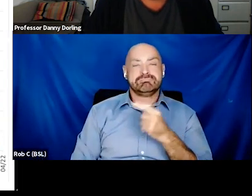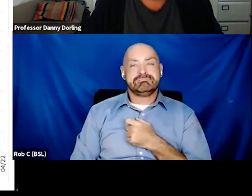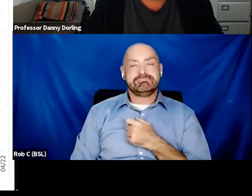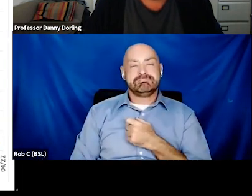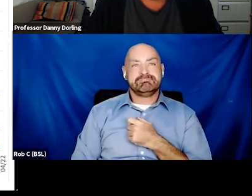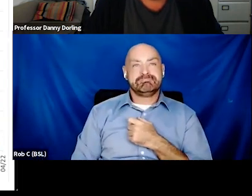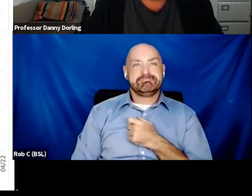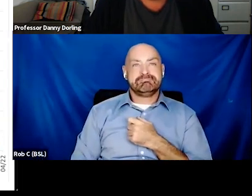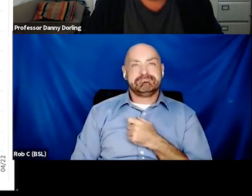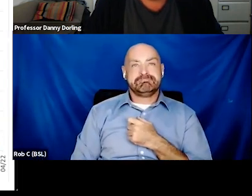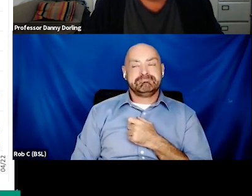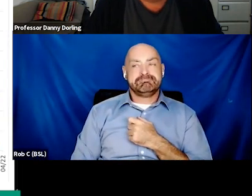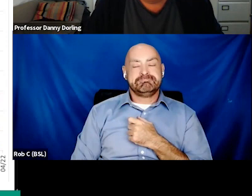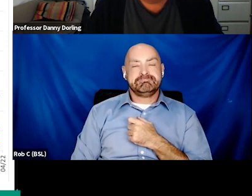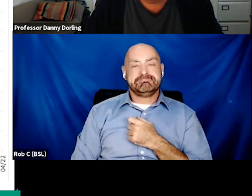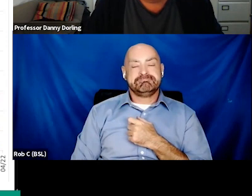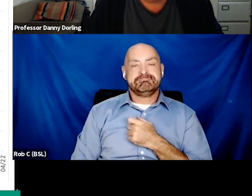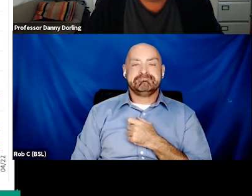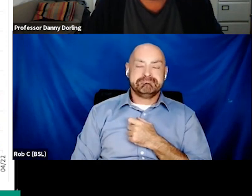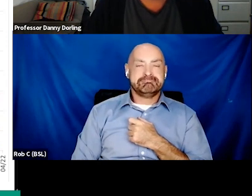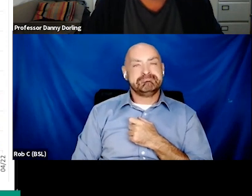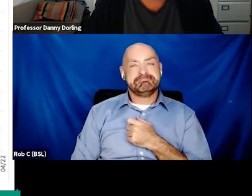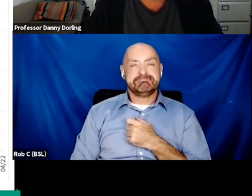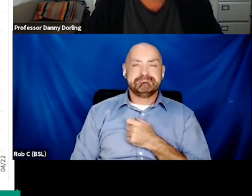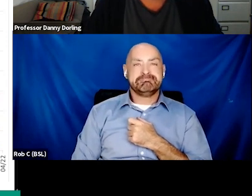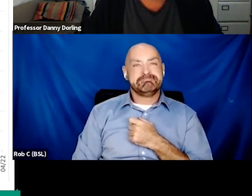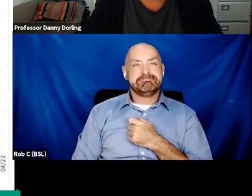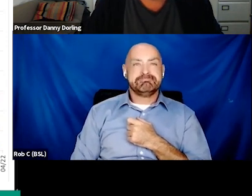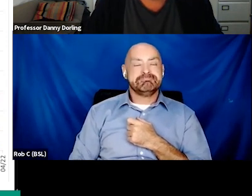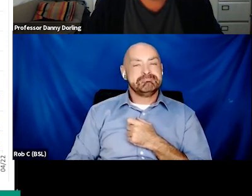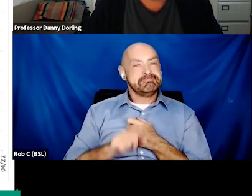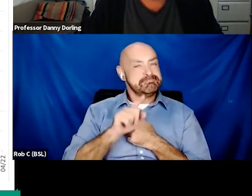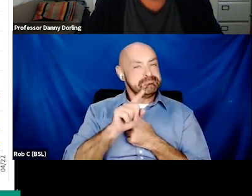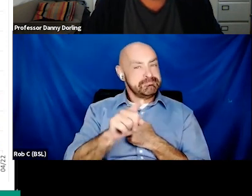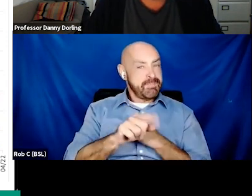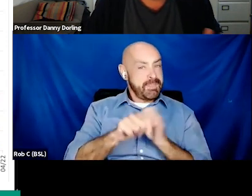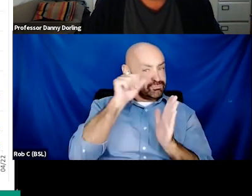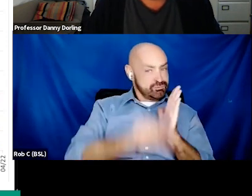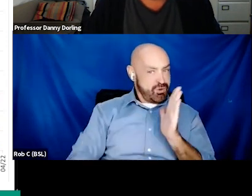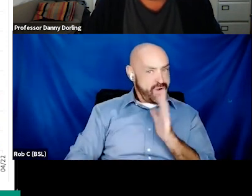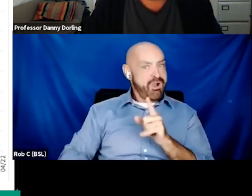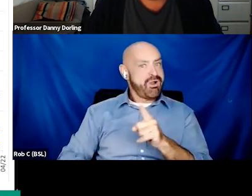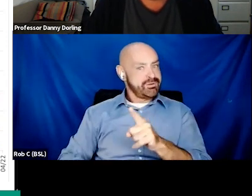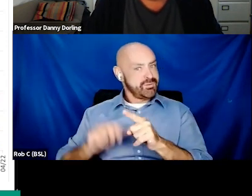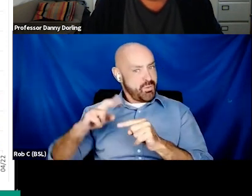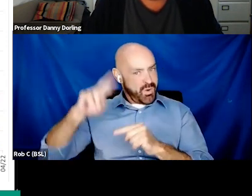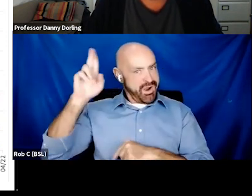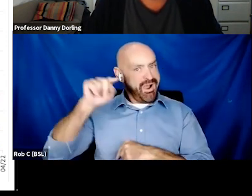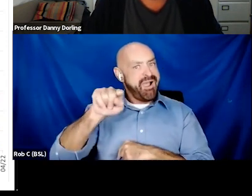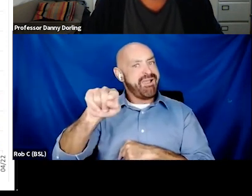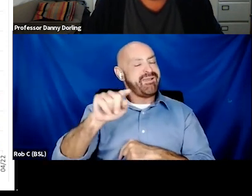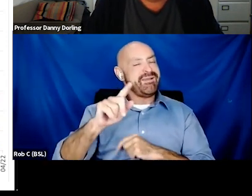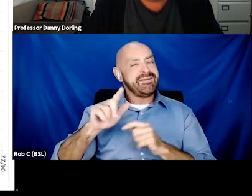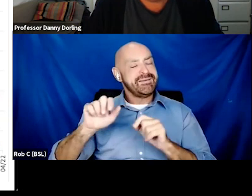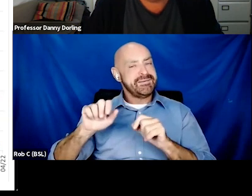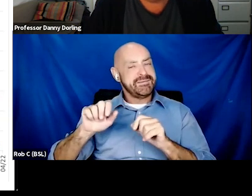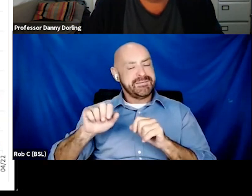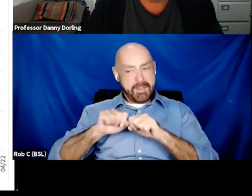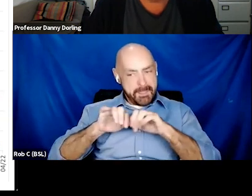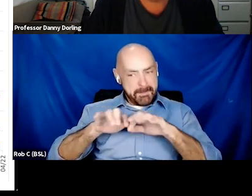that they were quite high in number at the beginning. The pandemic had arrived, it was a